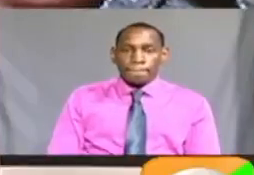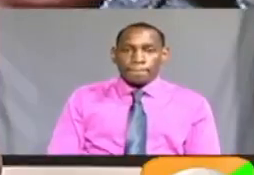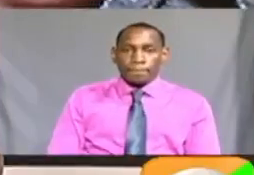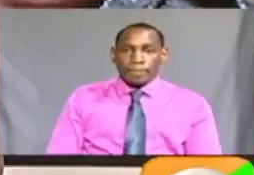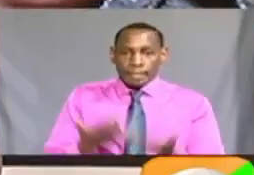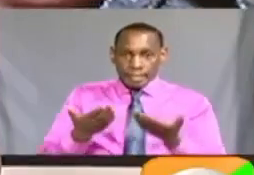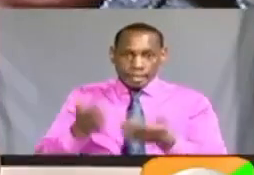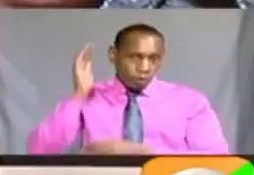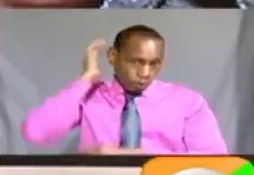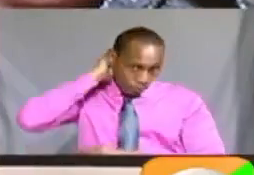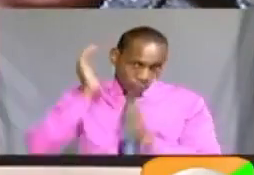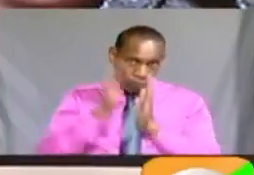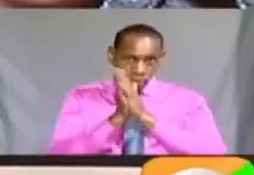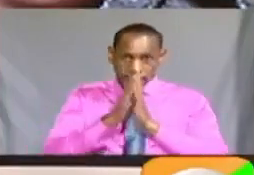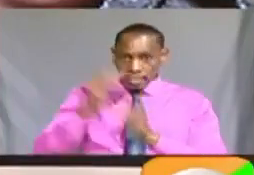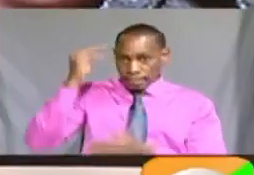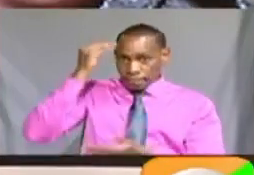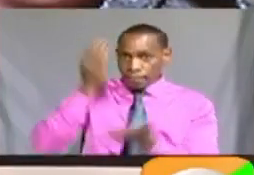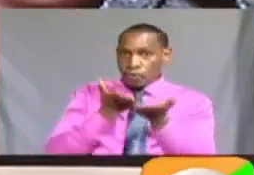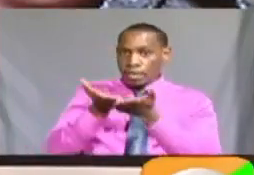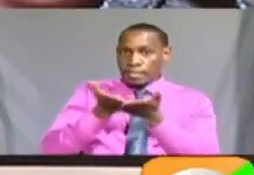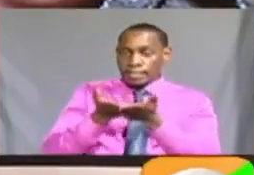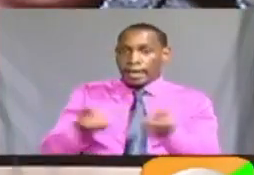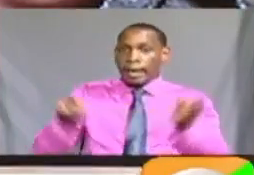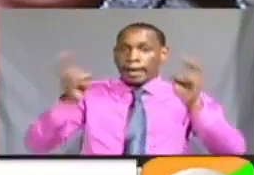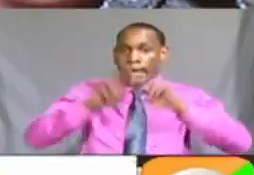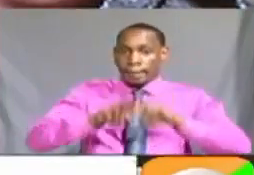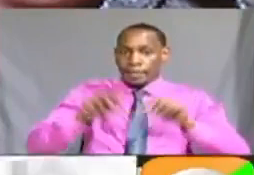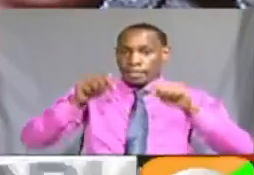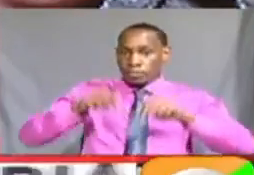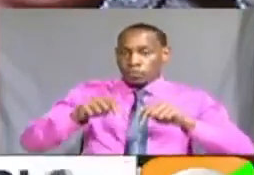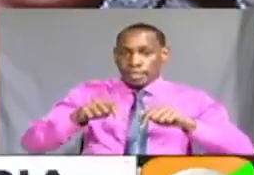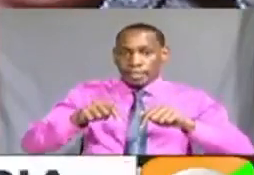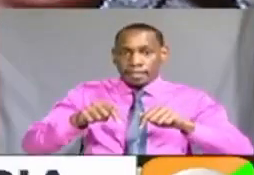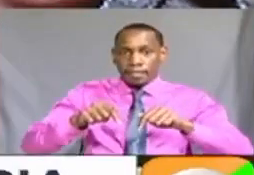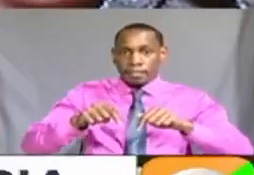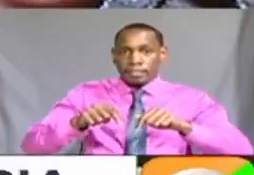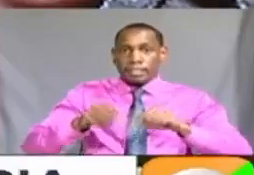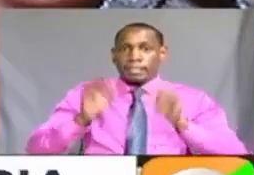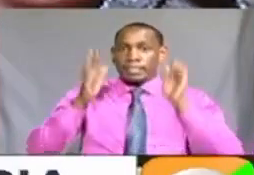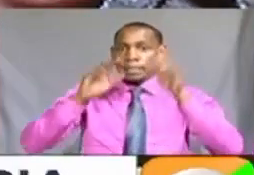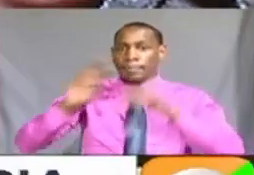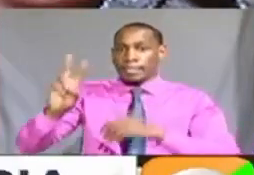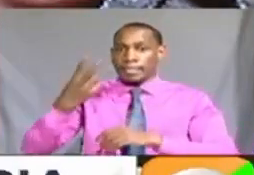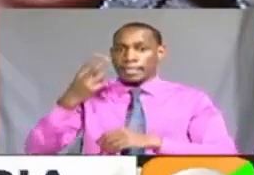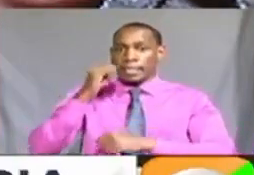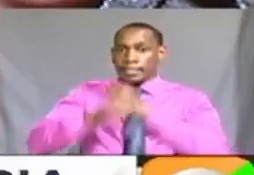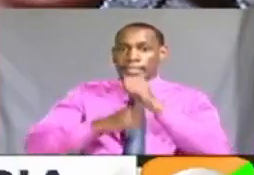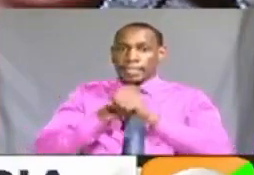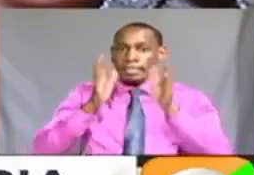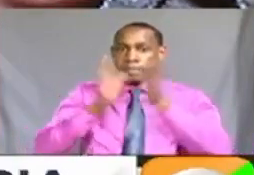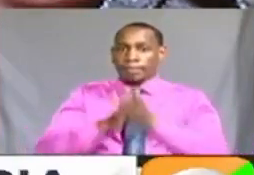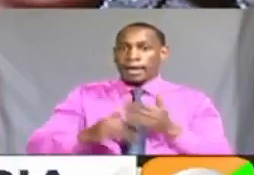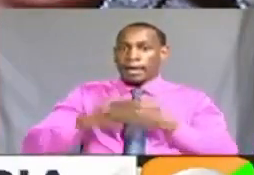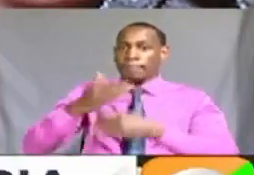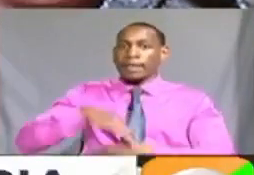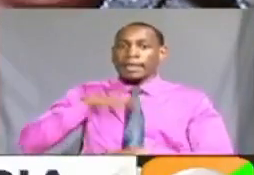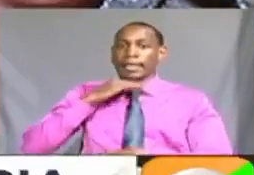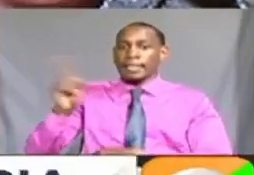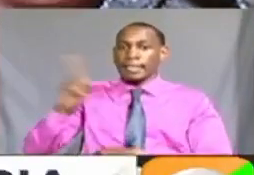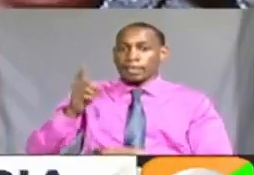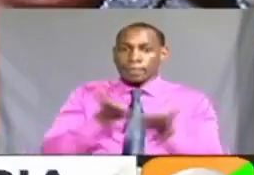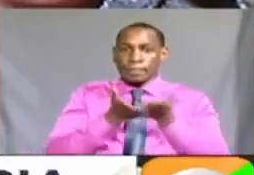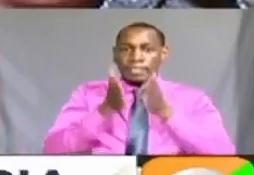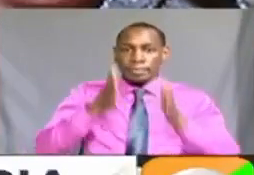Let's take you to Murang’a now, where a memorial service took place earlier today to mark the second anniversary of the passing on of